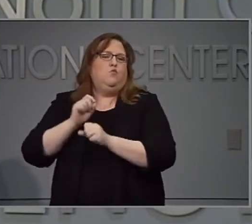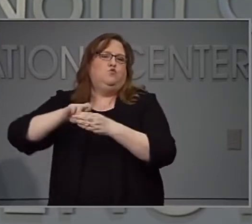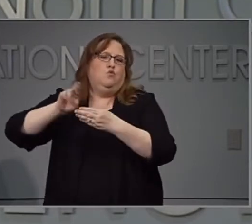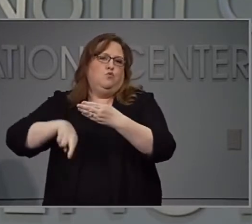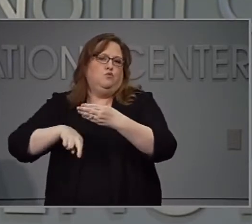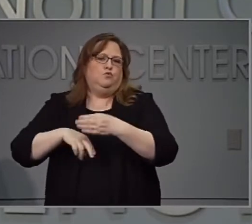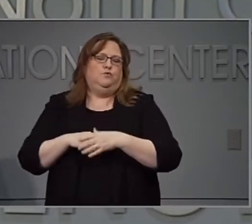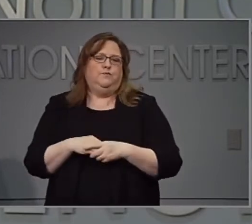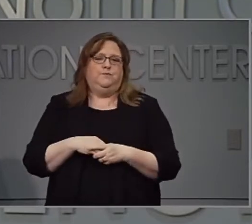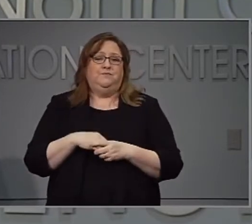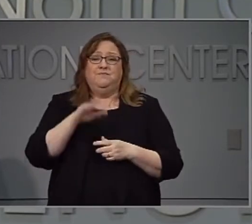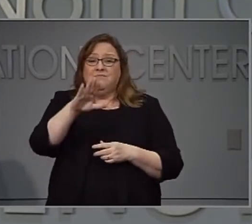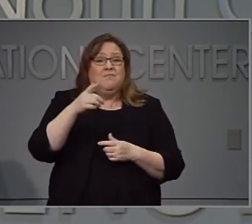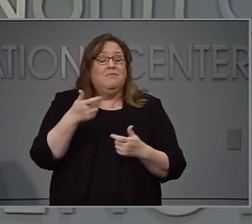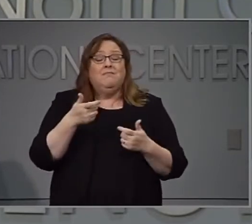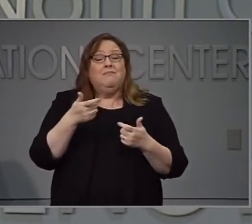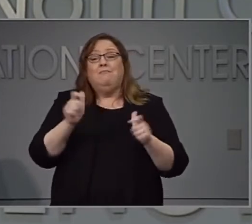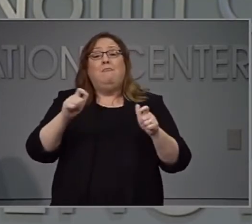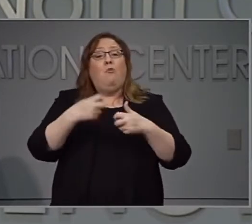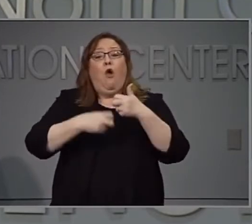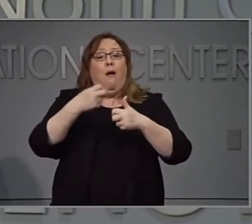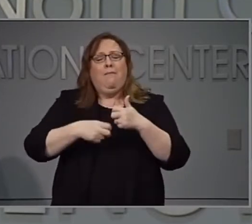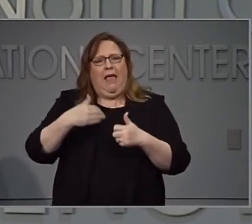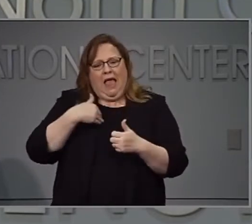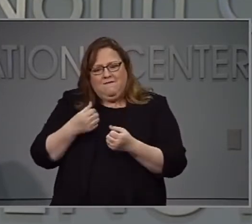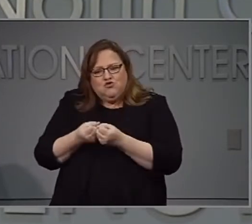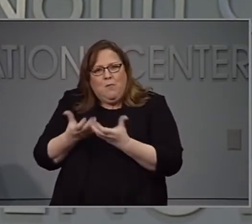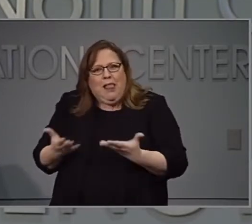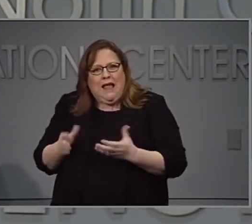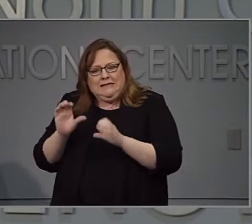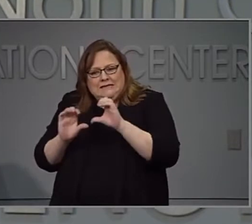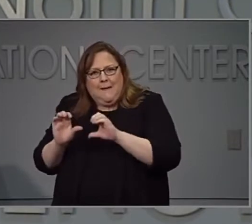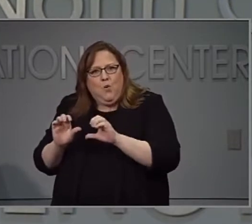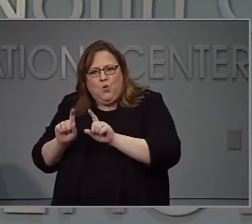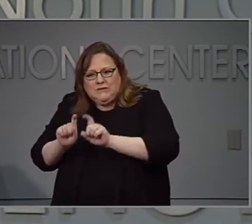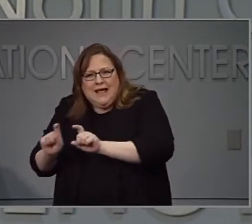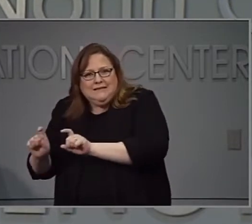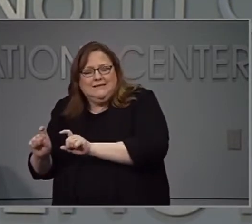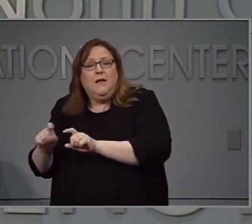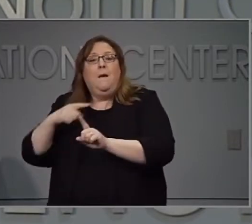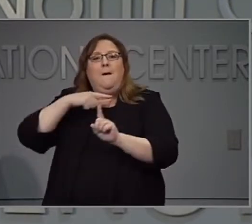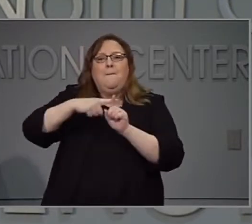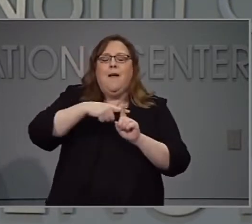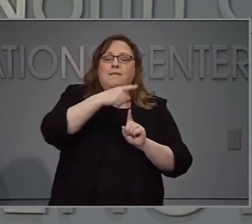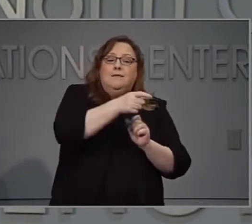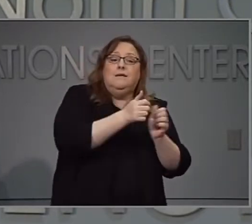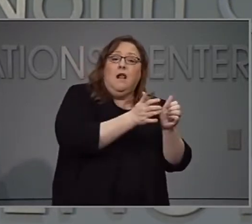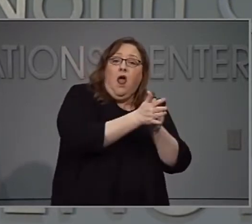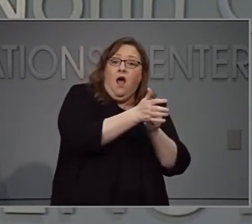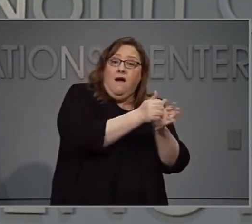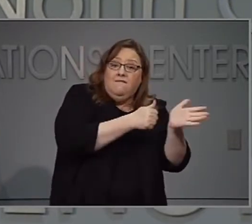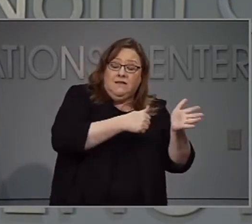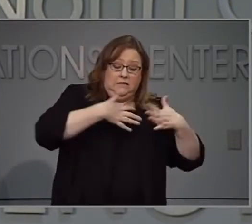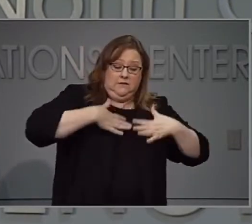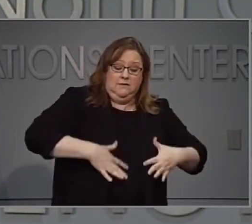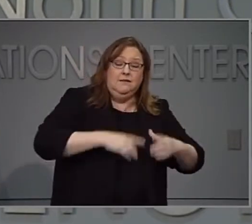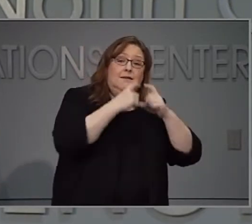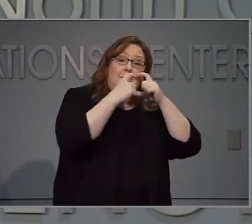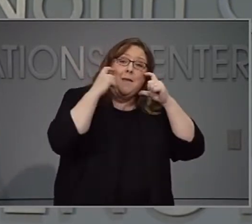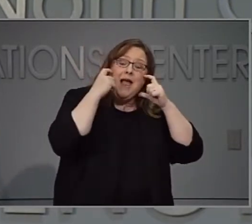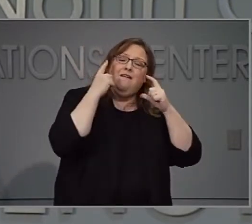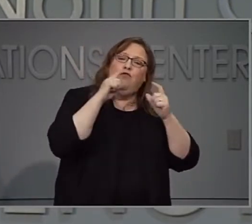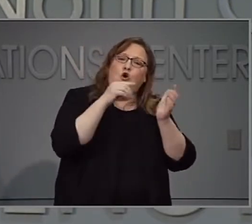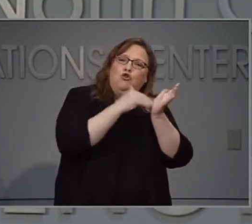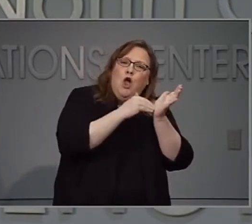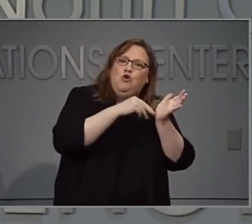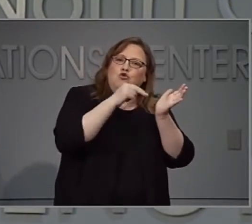the supplies and the personal protective equipment for the people in the field who are collecting those samples. That's where